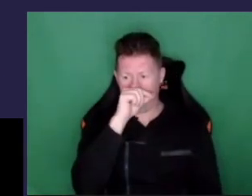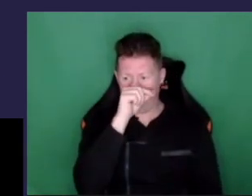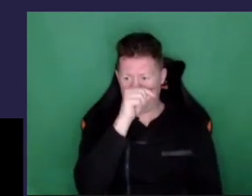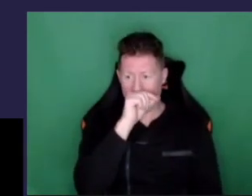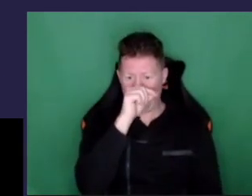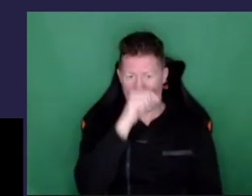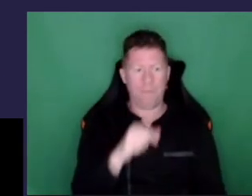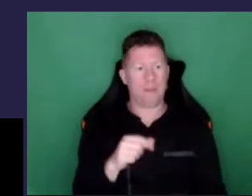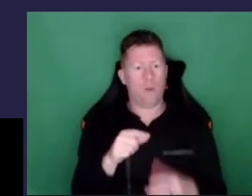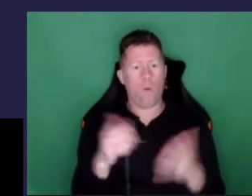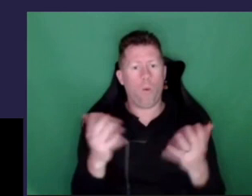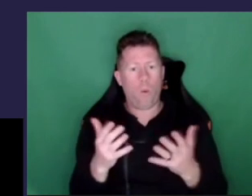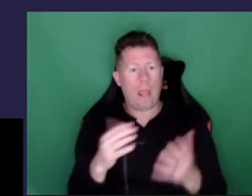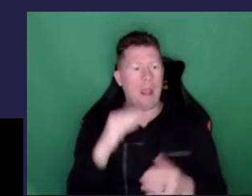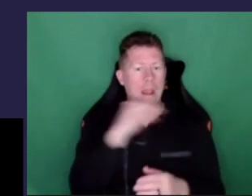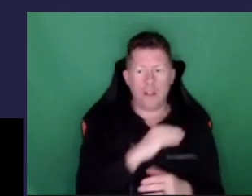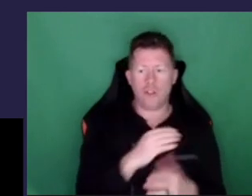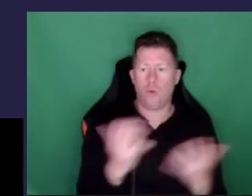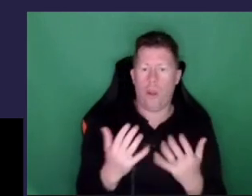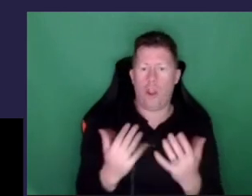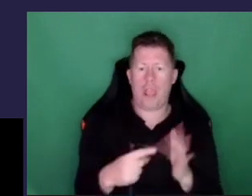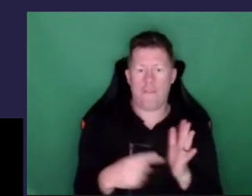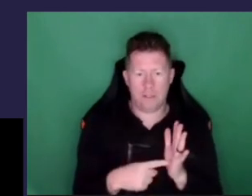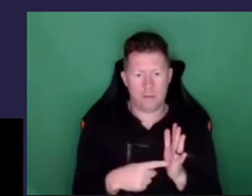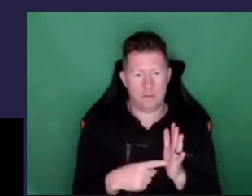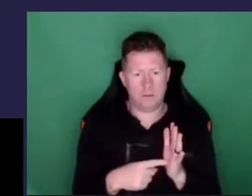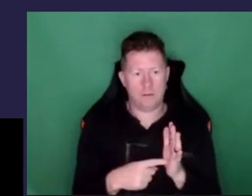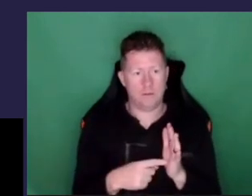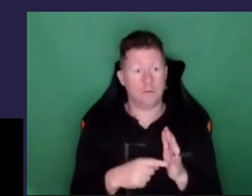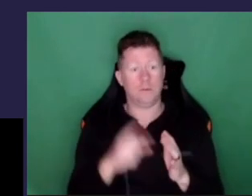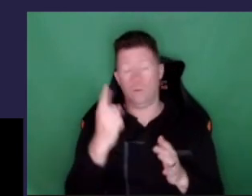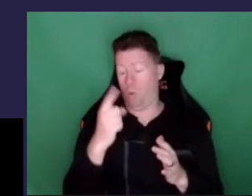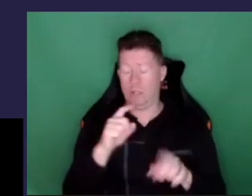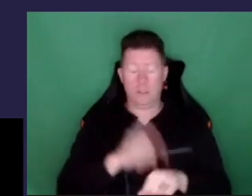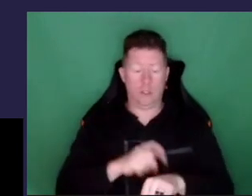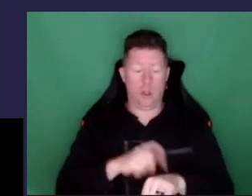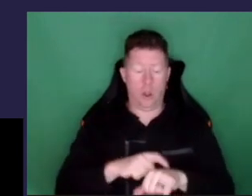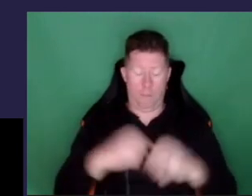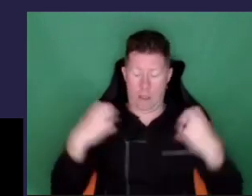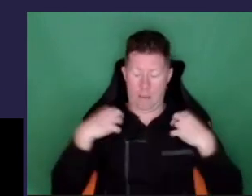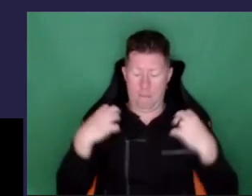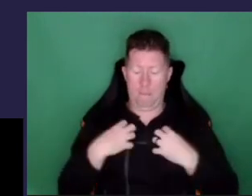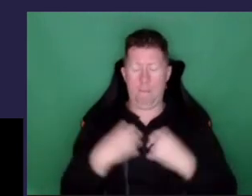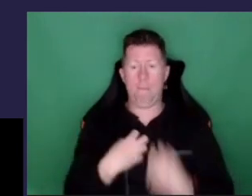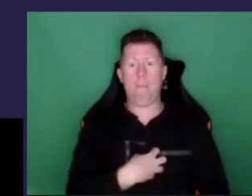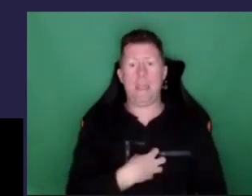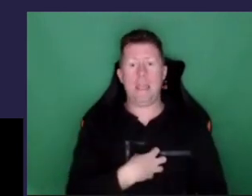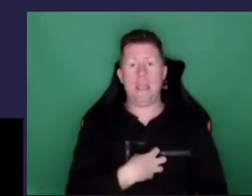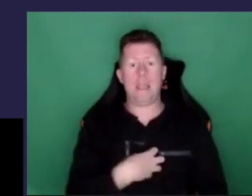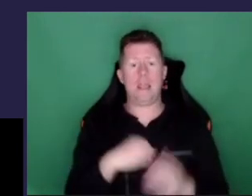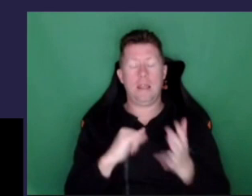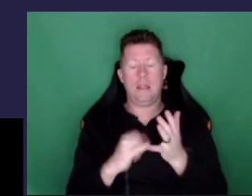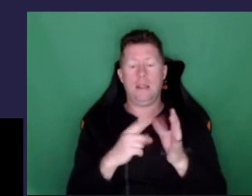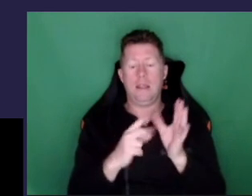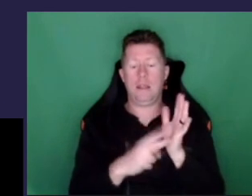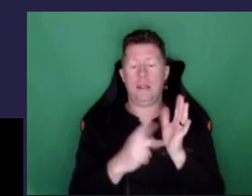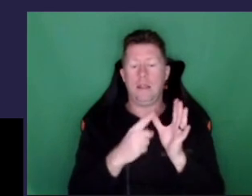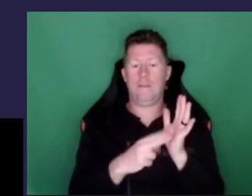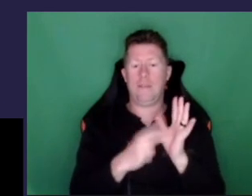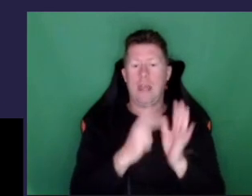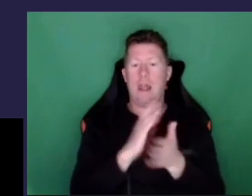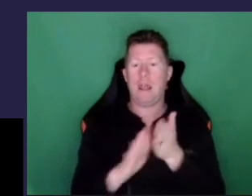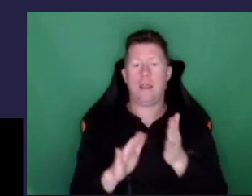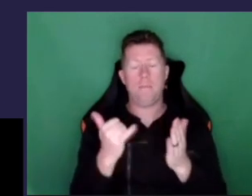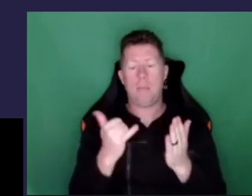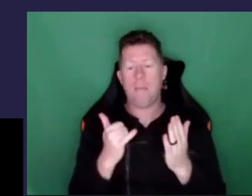have it. There was a time when the mayor of Savannah, that if I had lunch with the mayor of Savannah in a menu restaurant